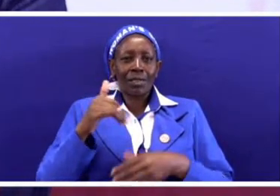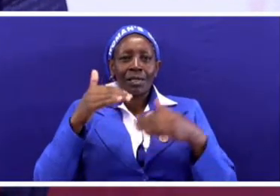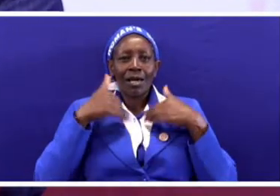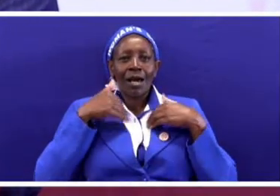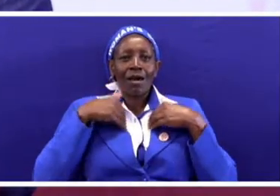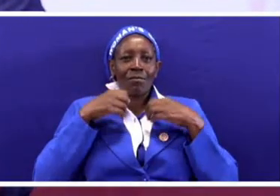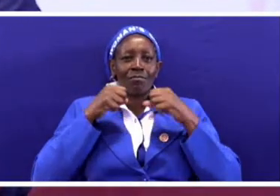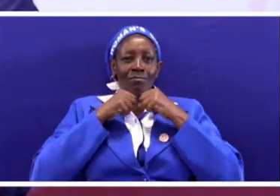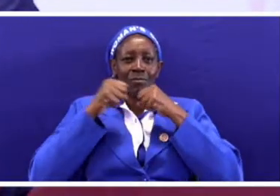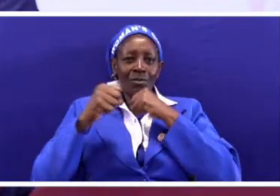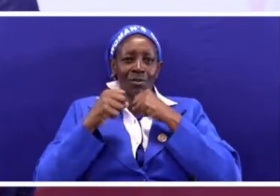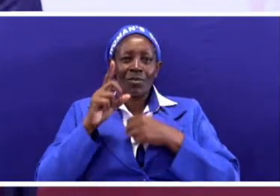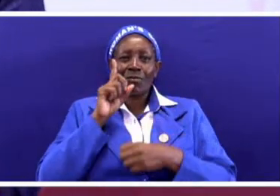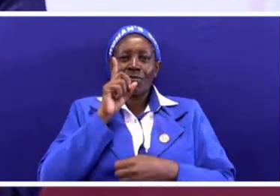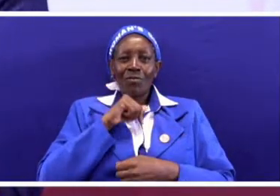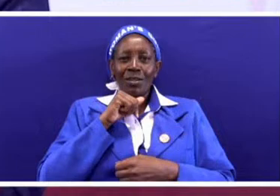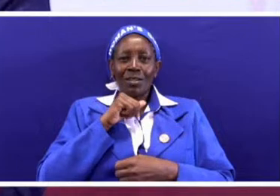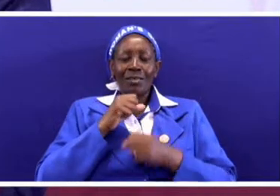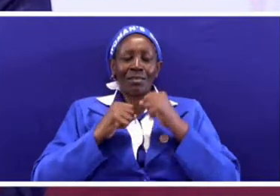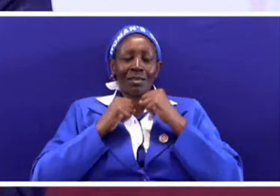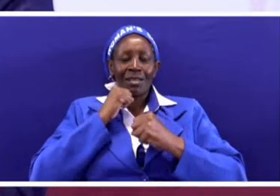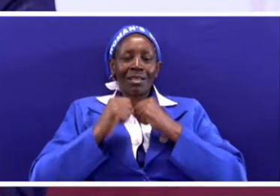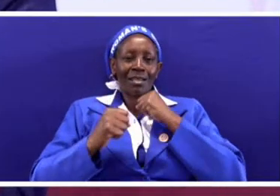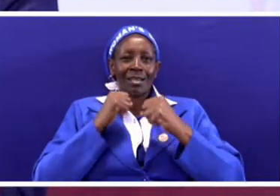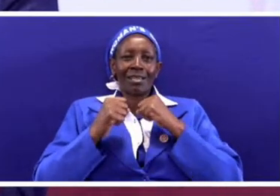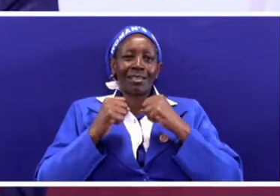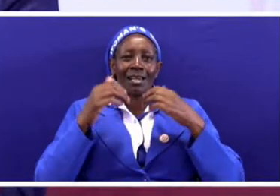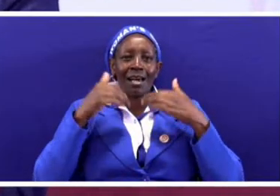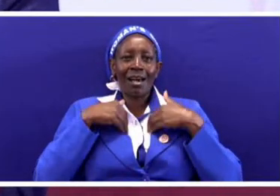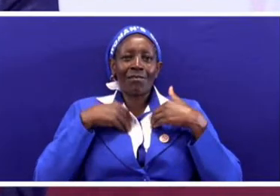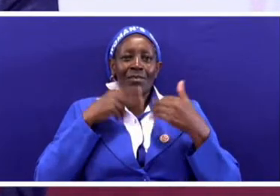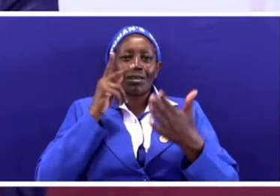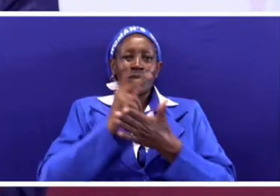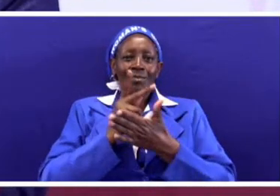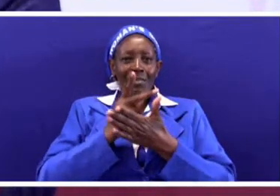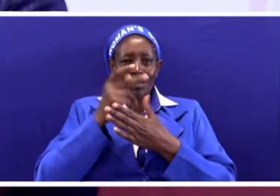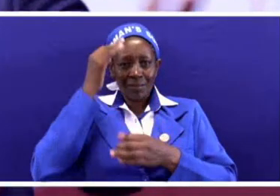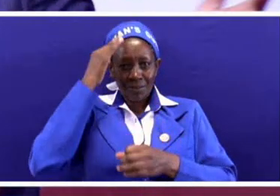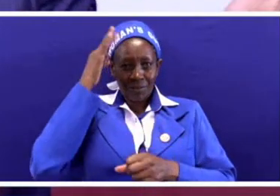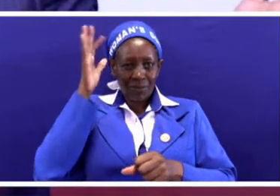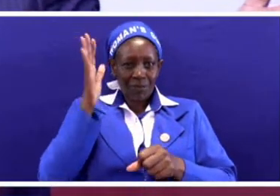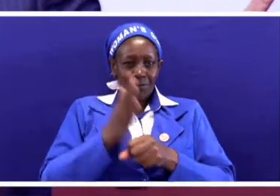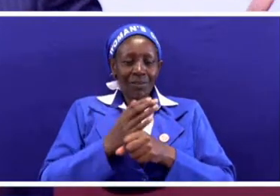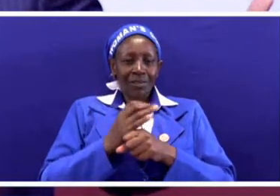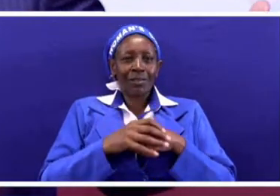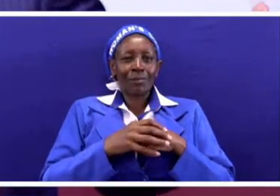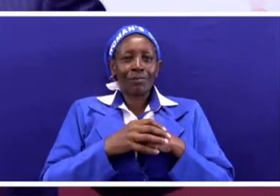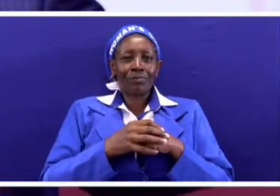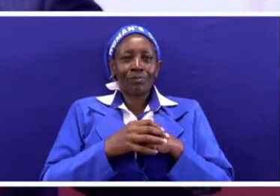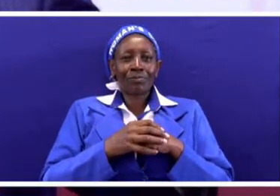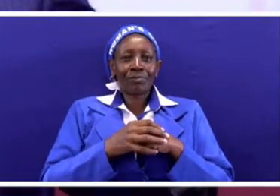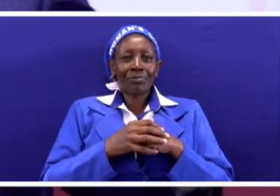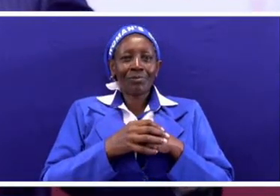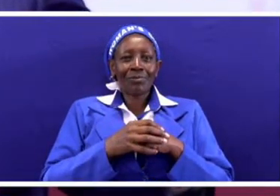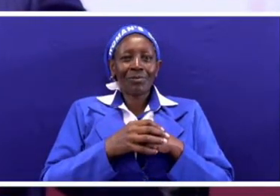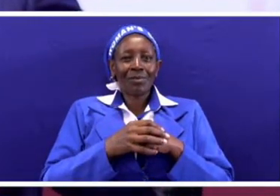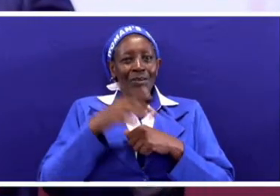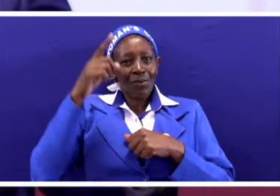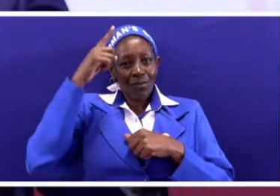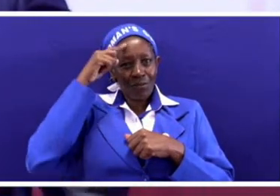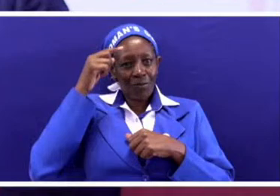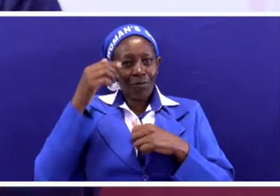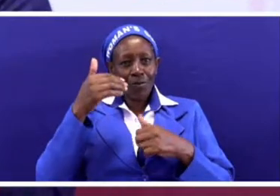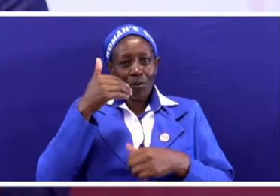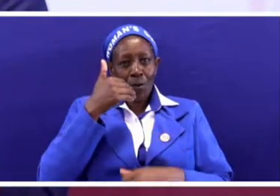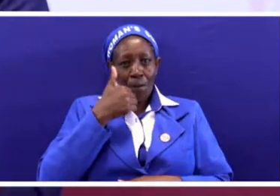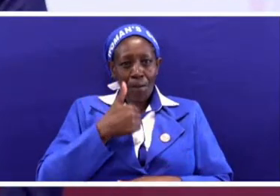I have finished the race. I have kept the faith. Henceforth, there is laid up for me the crown